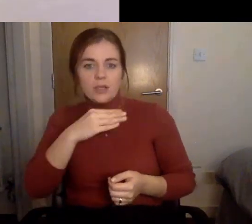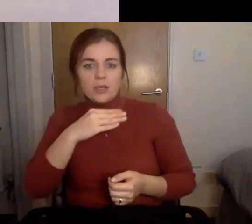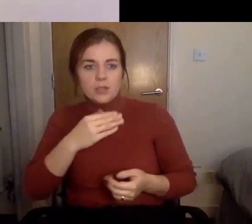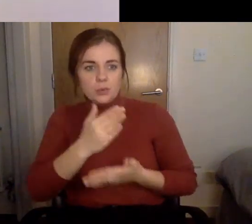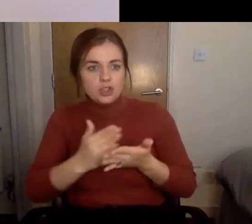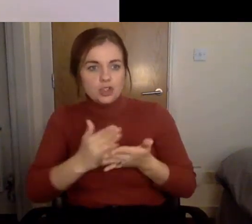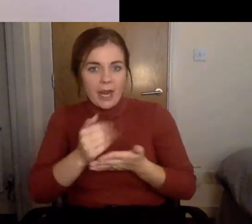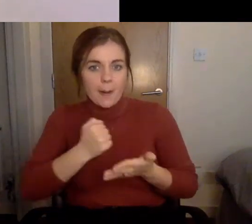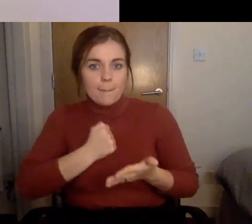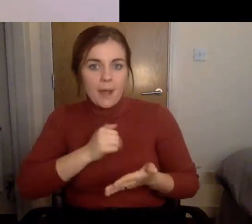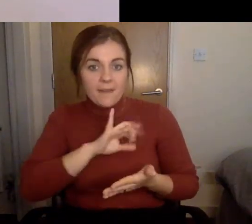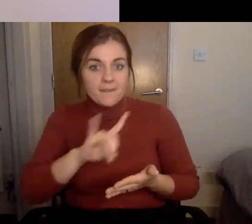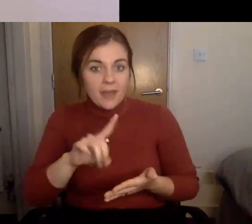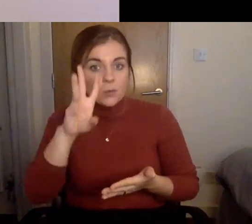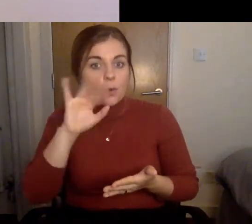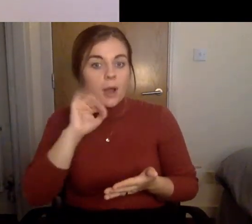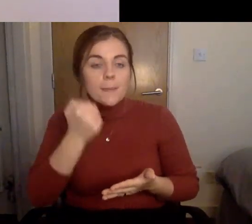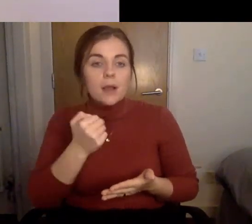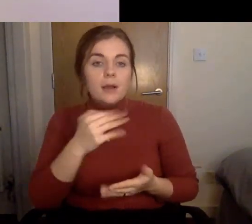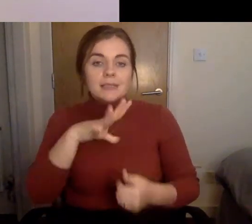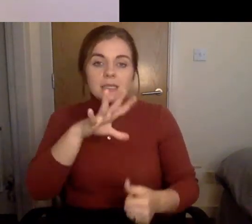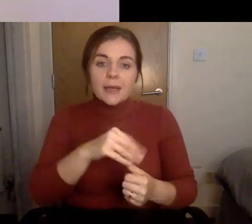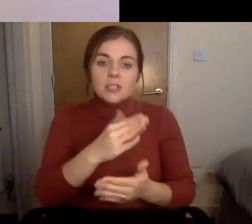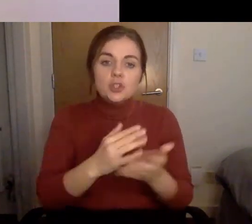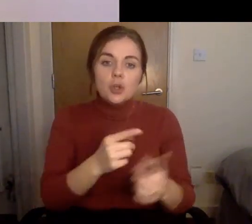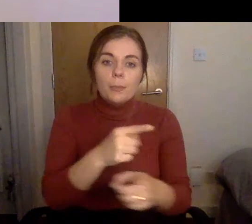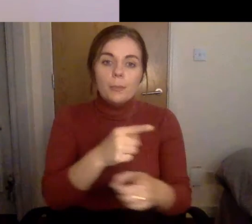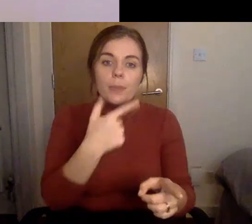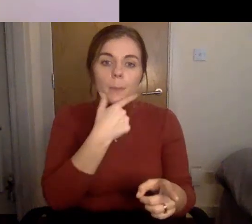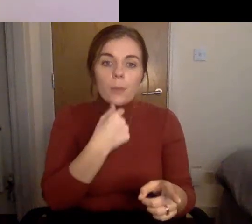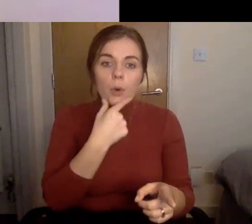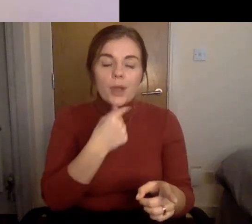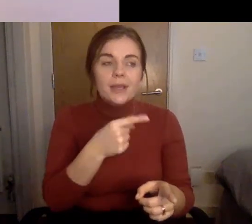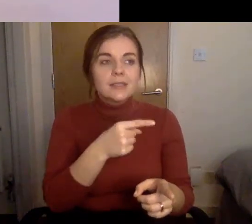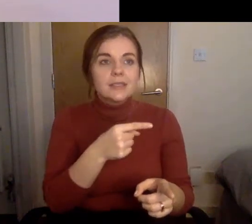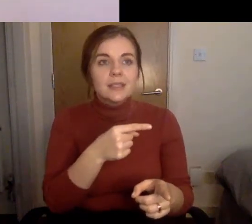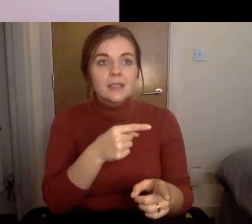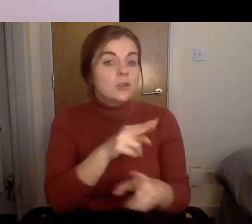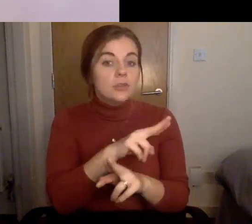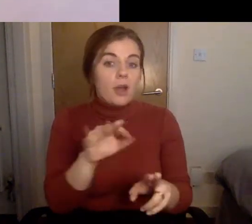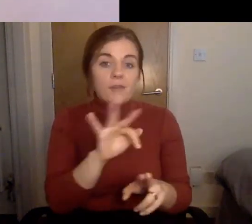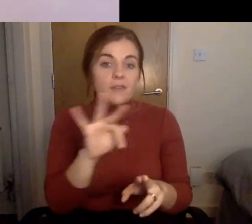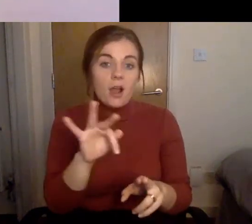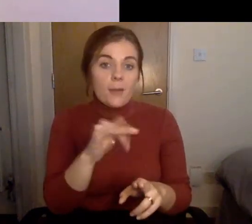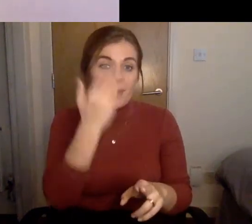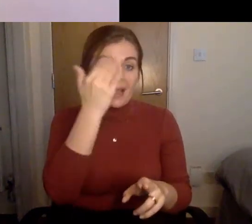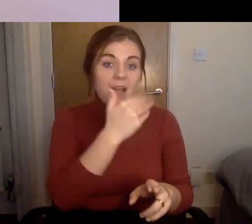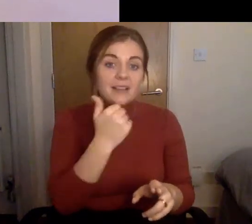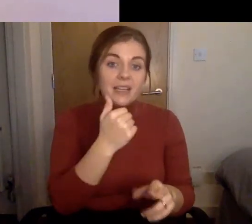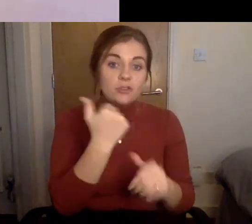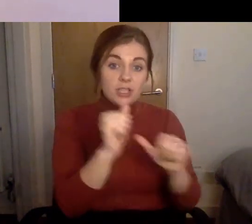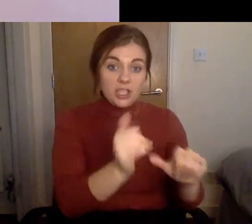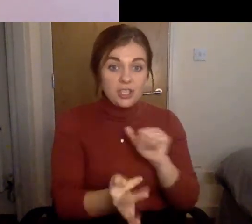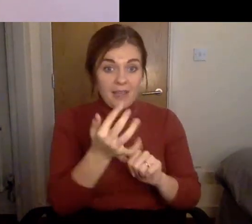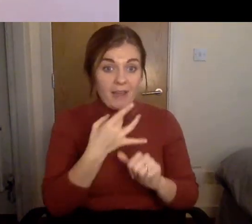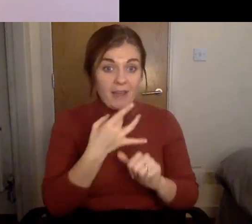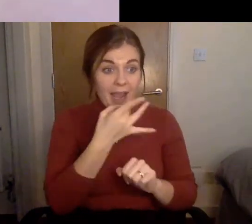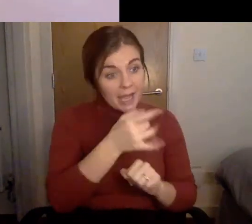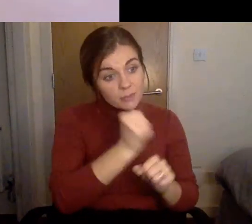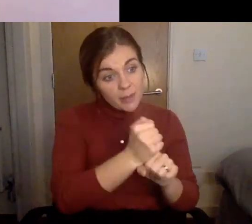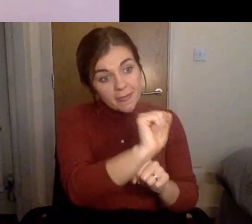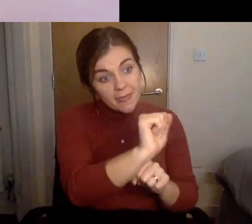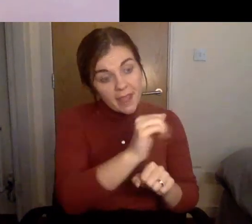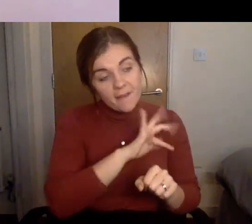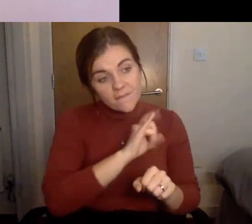and particularly perhaps those boys, you know, who aren't from a Catholic tradition, if I'm asking them about their faith and how they